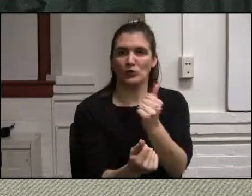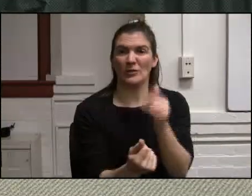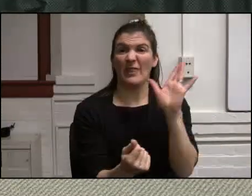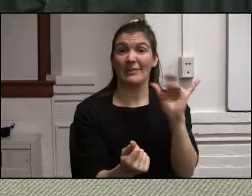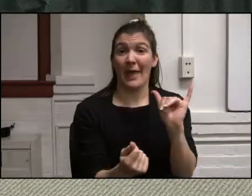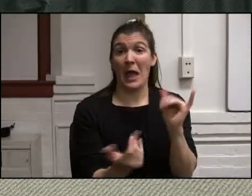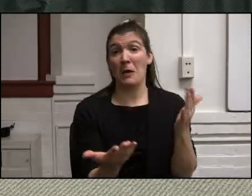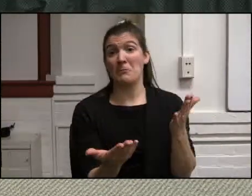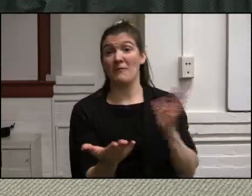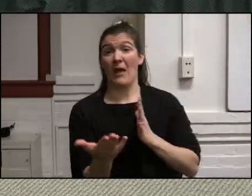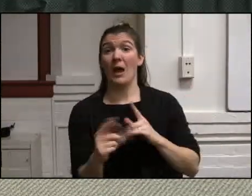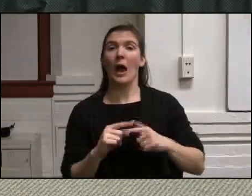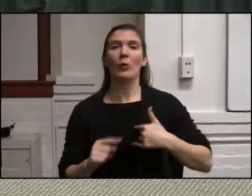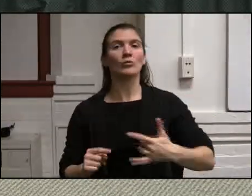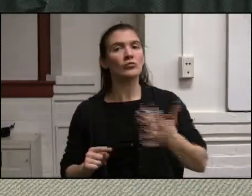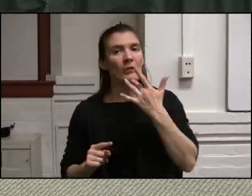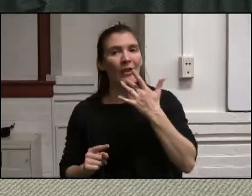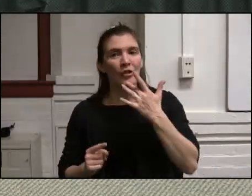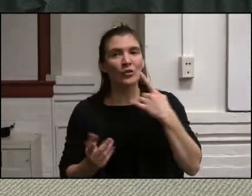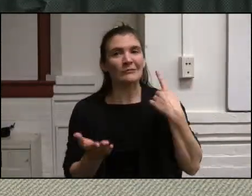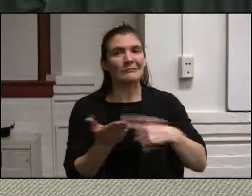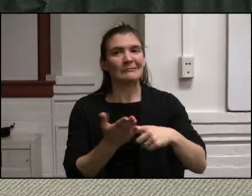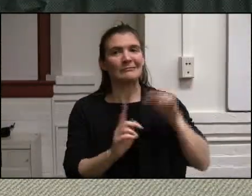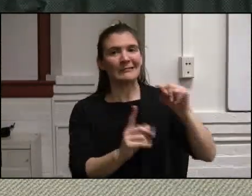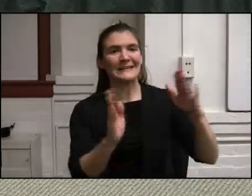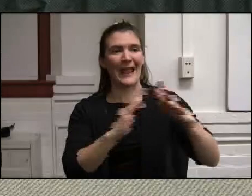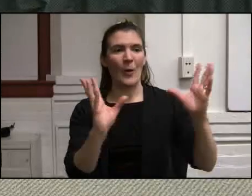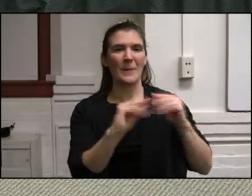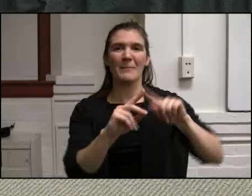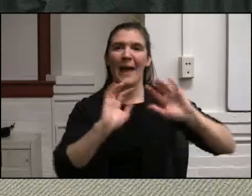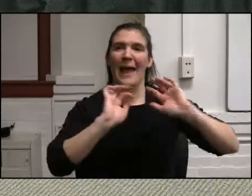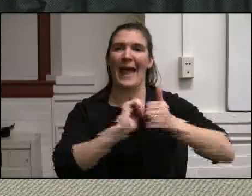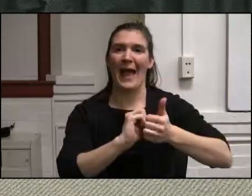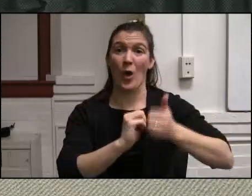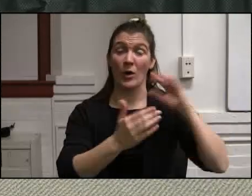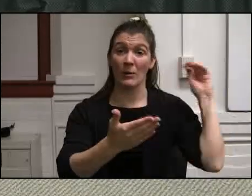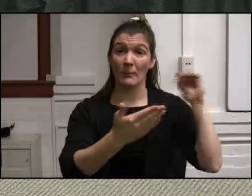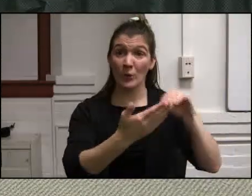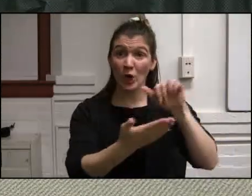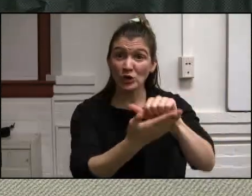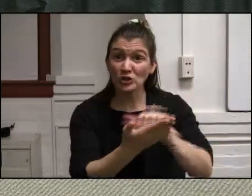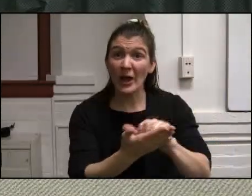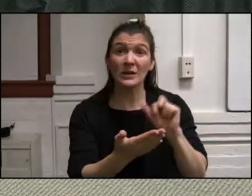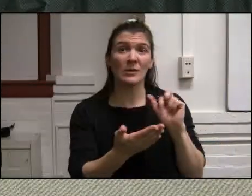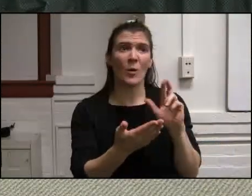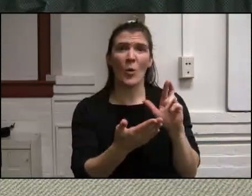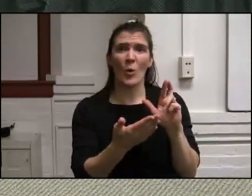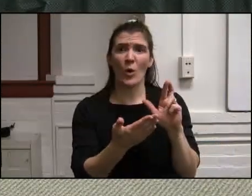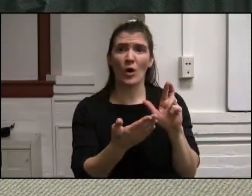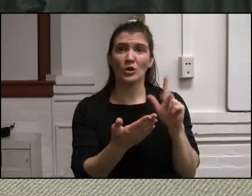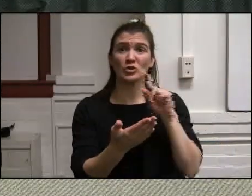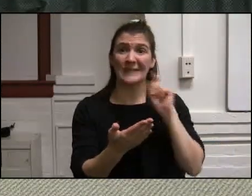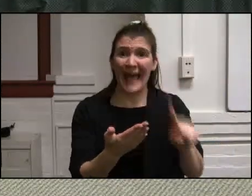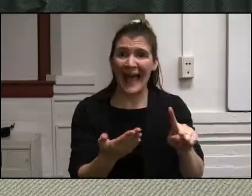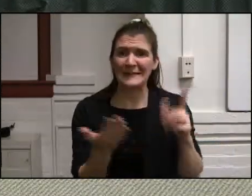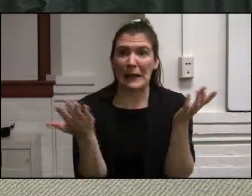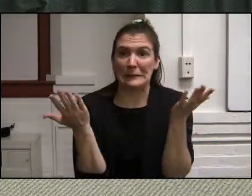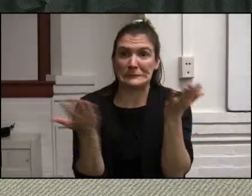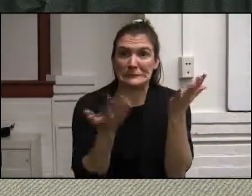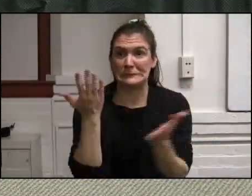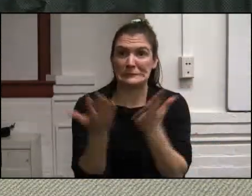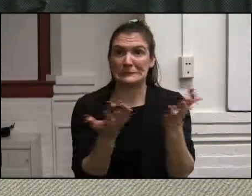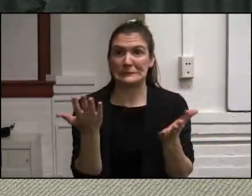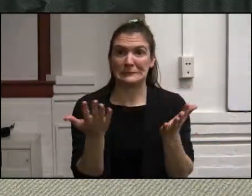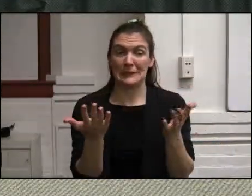the way to pursue. I would like us to talk about it at town meeting. I'm just not sure how to go about that. I'd like to get a consensus from the meeting about